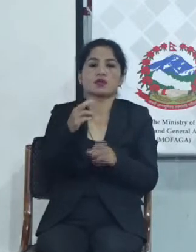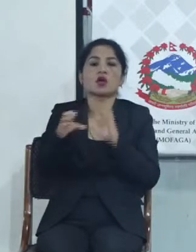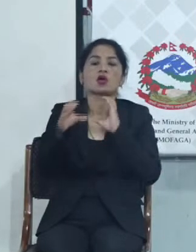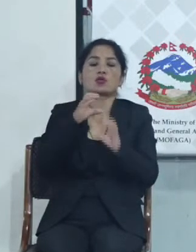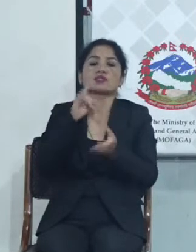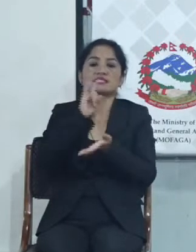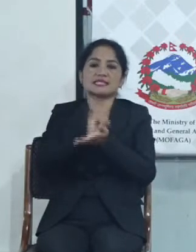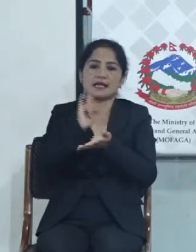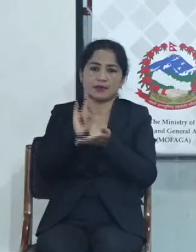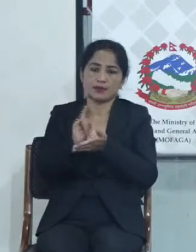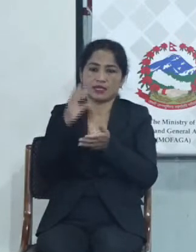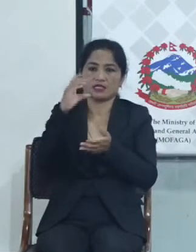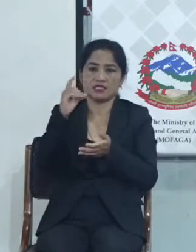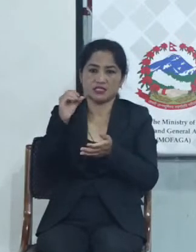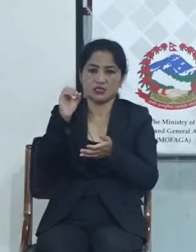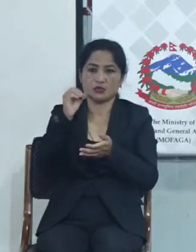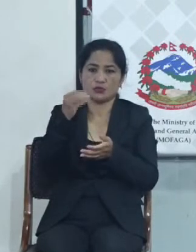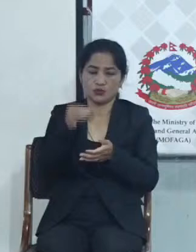the flood.